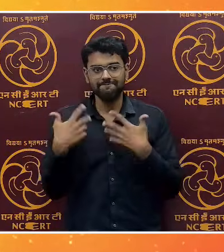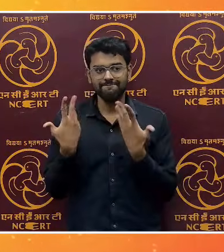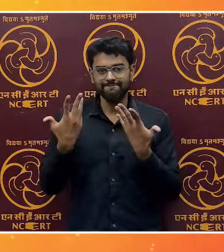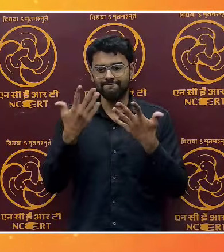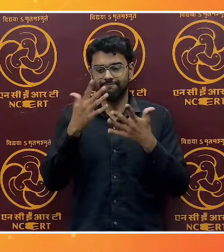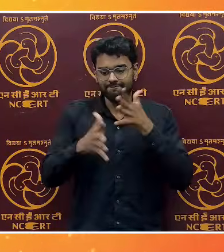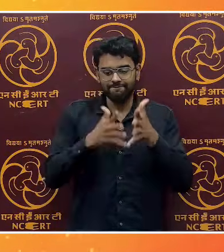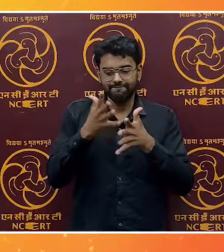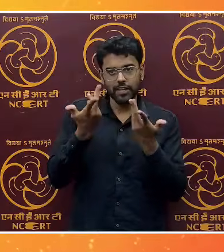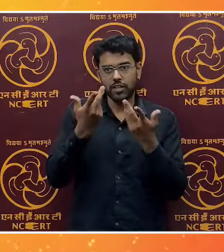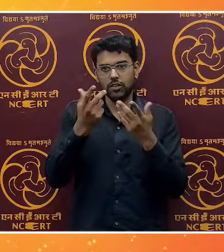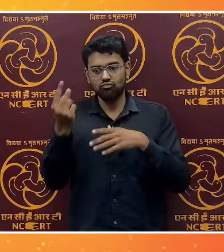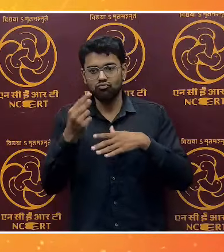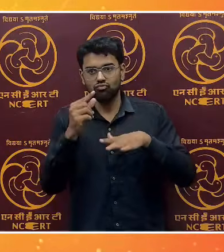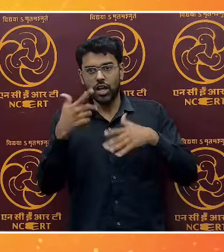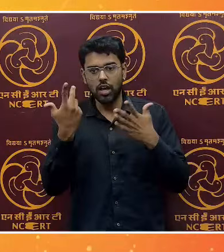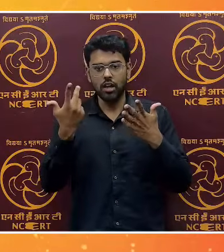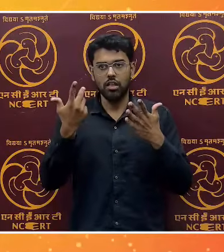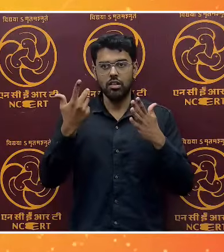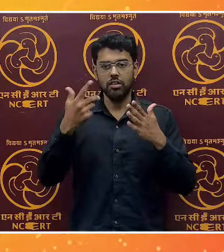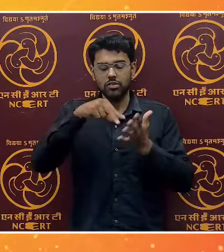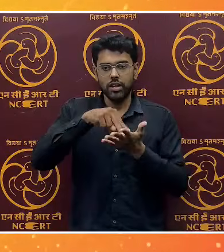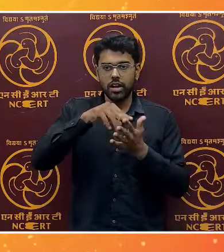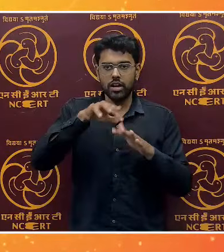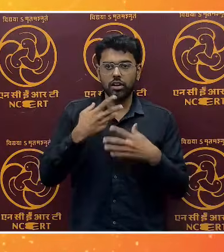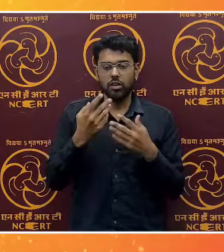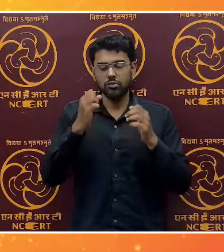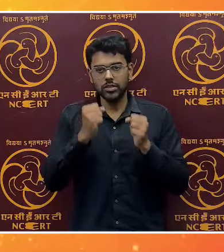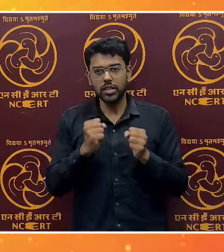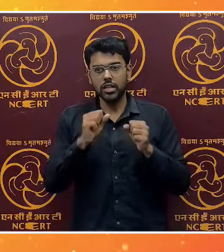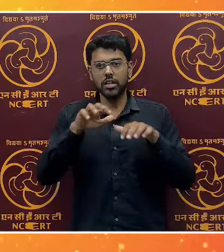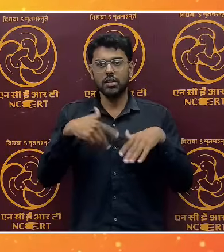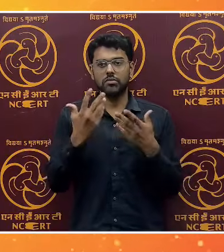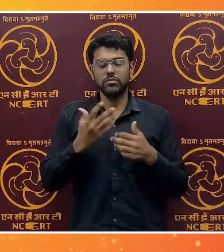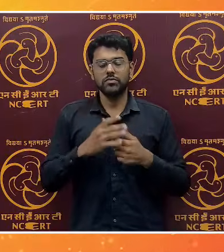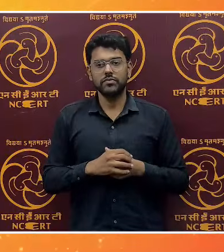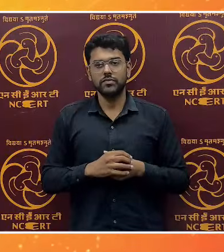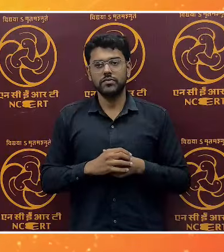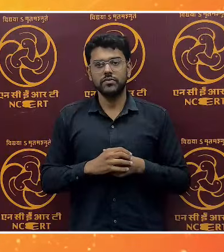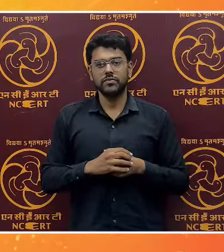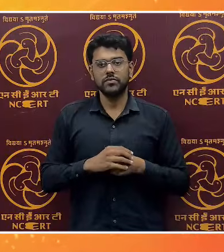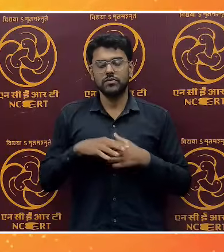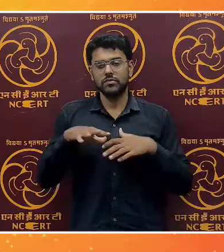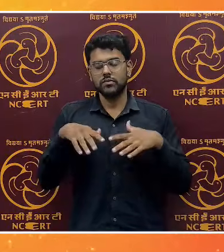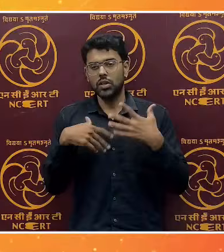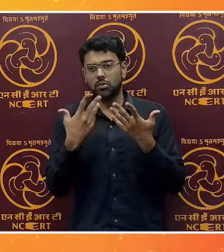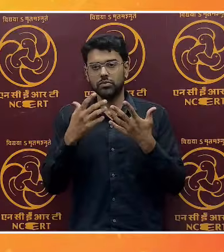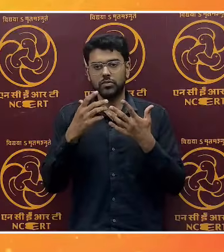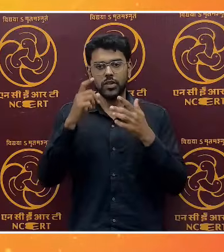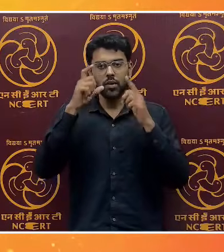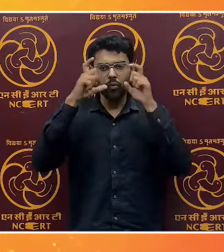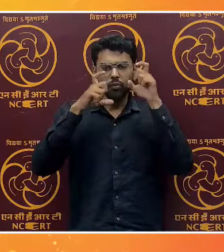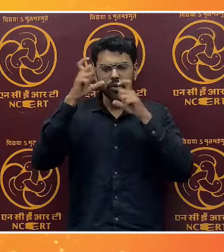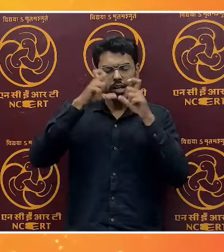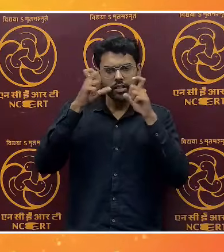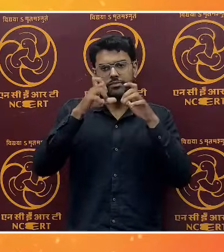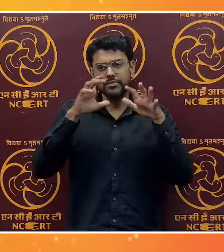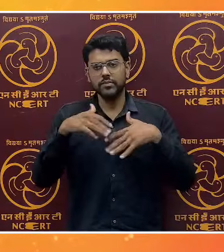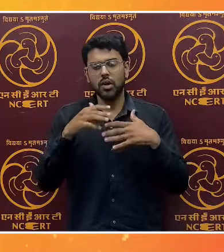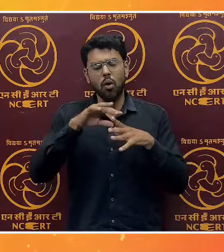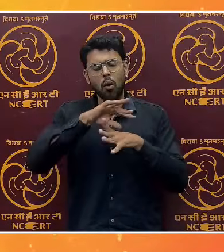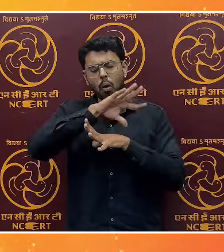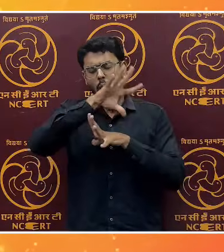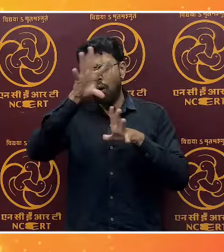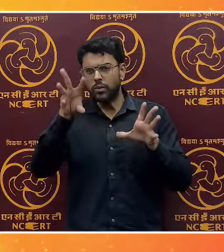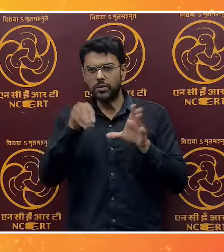your hand gestures, how you stand, how you sit, how you your facial expression. So all